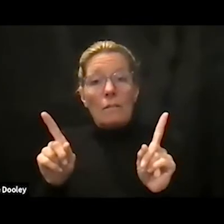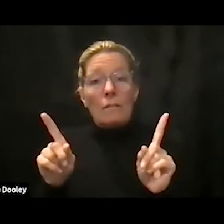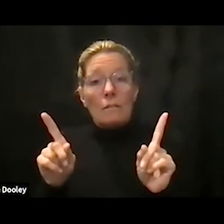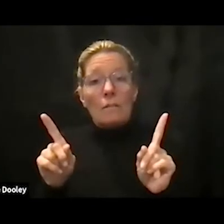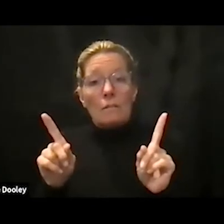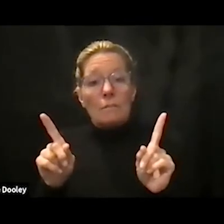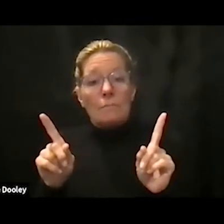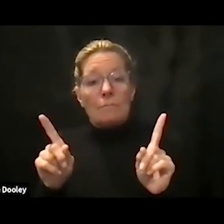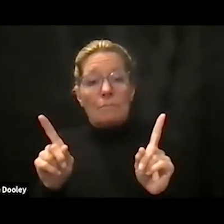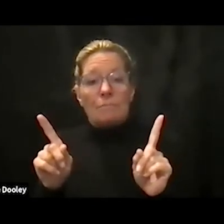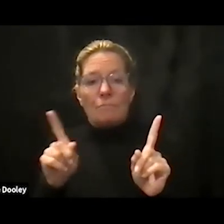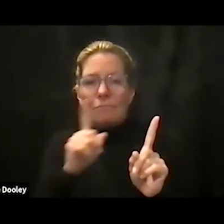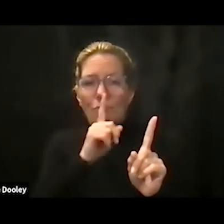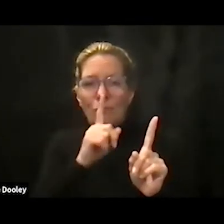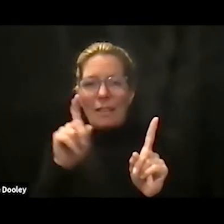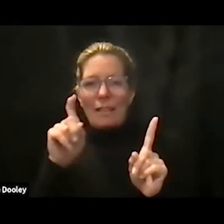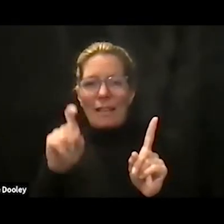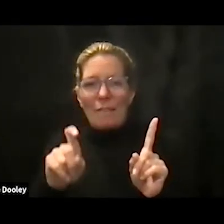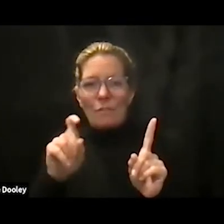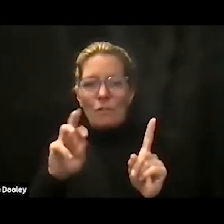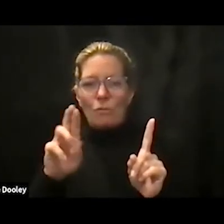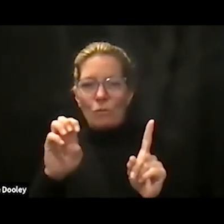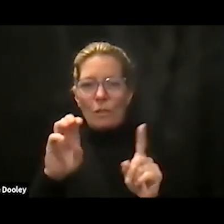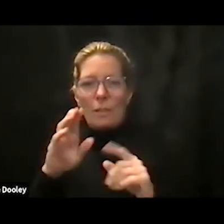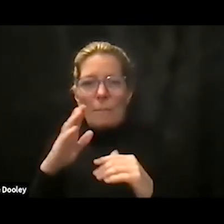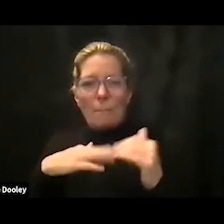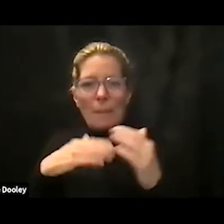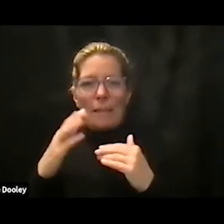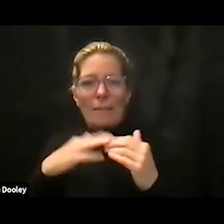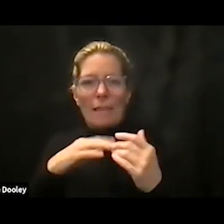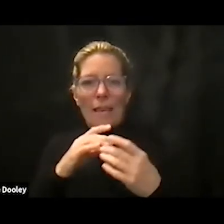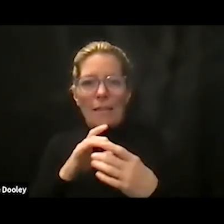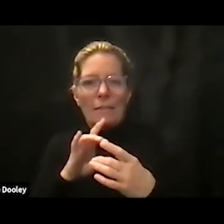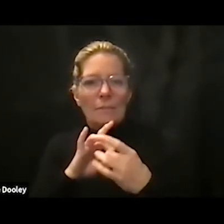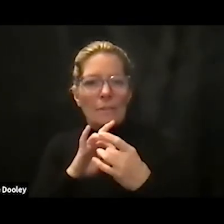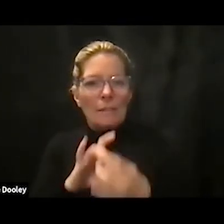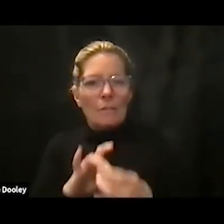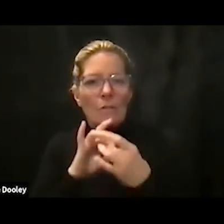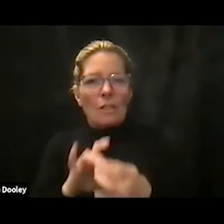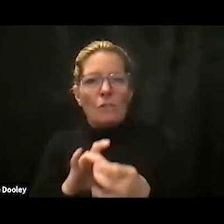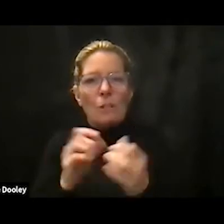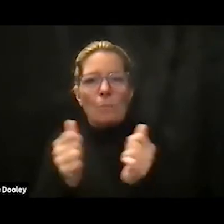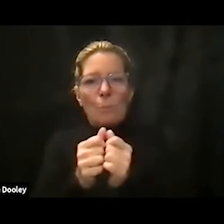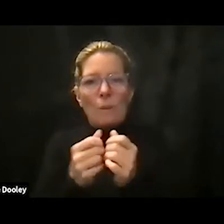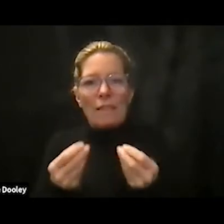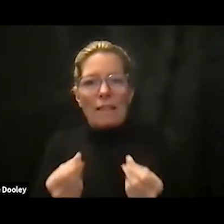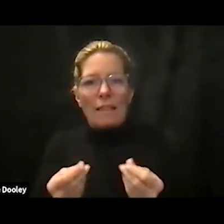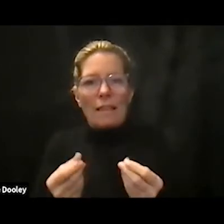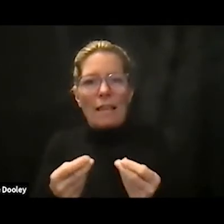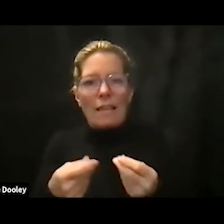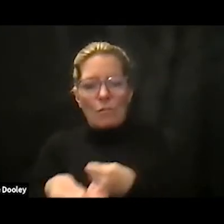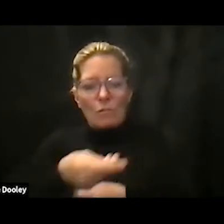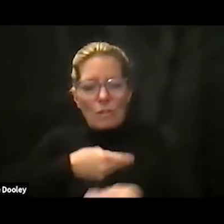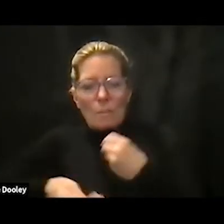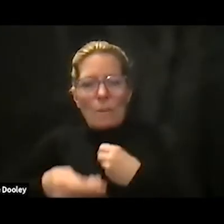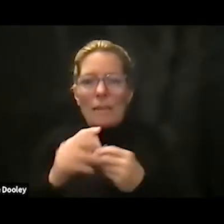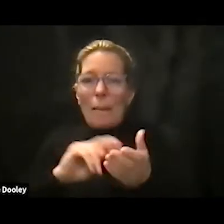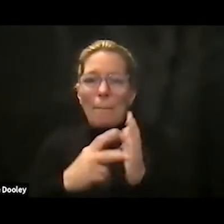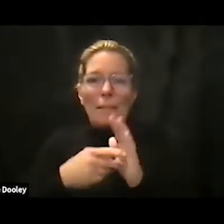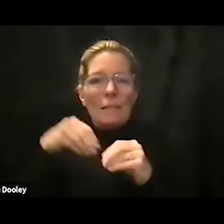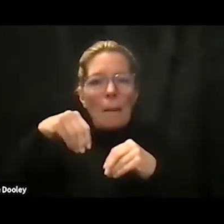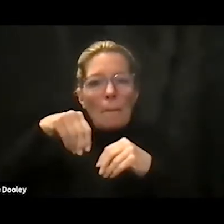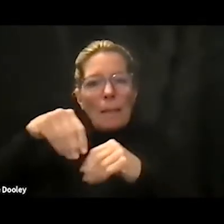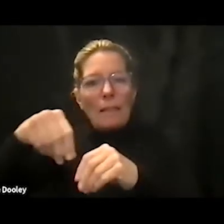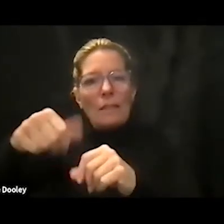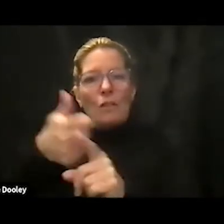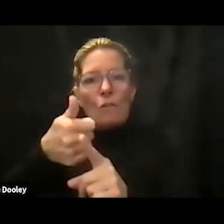have to really rebuild that intimate and reciprocal relationship with the land to start. So that means start, you know, planting your own gardens,